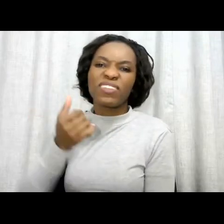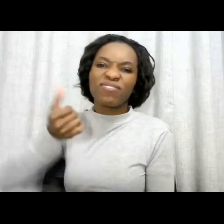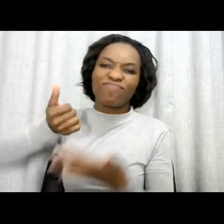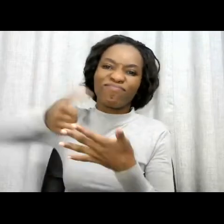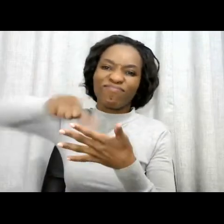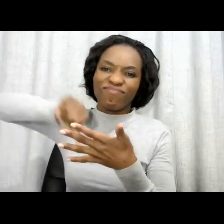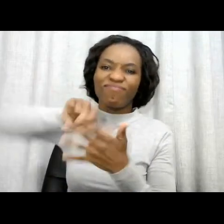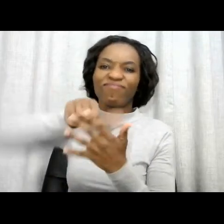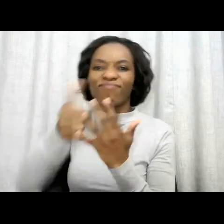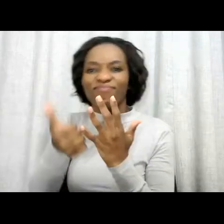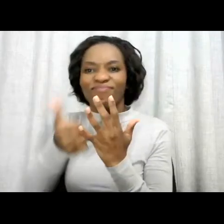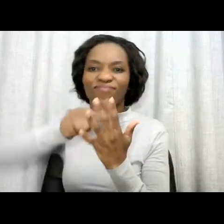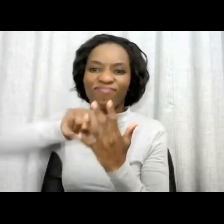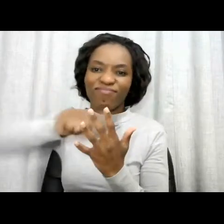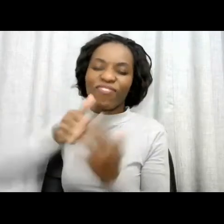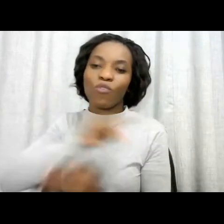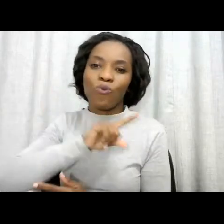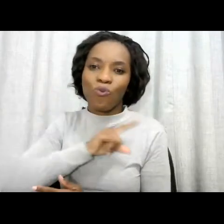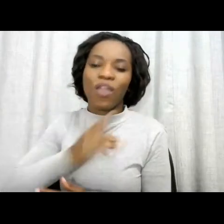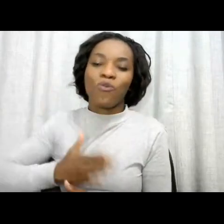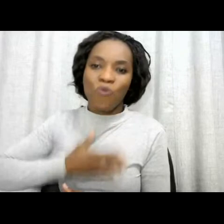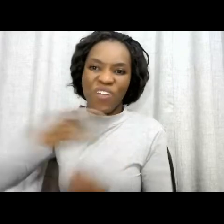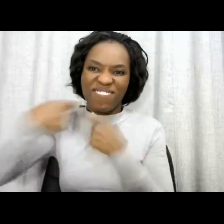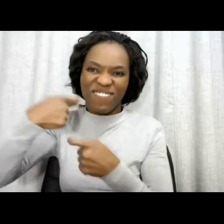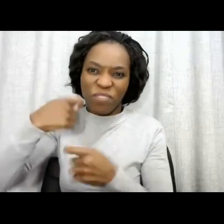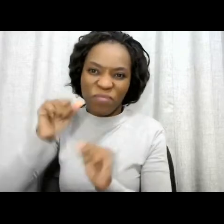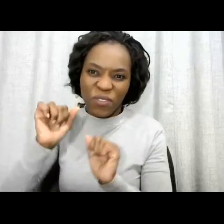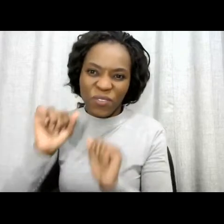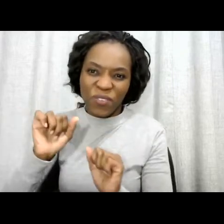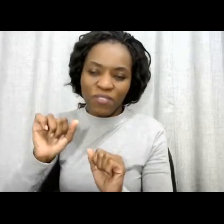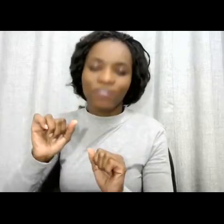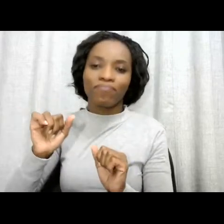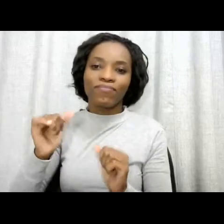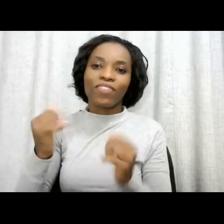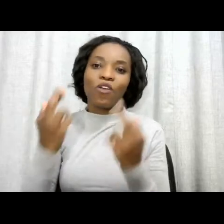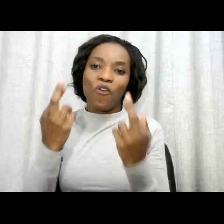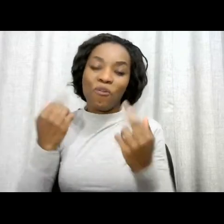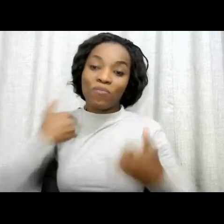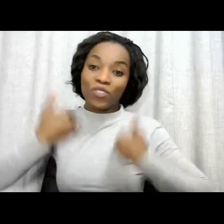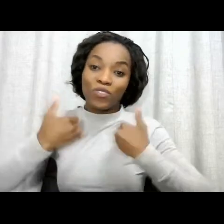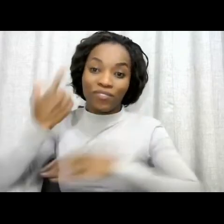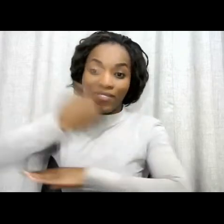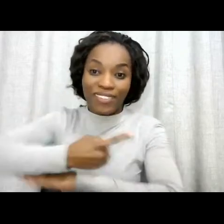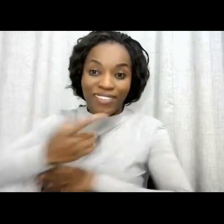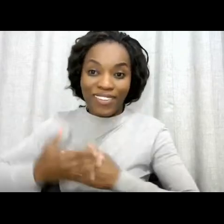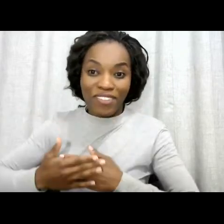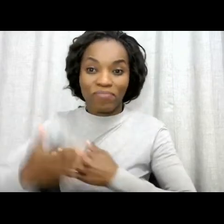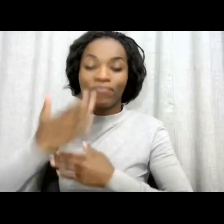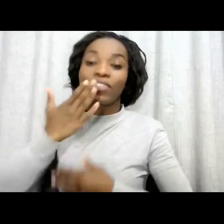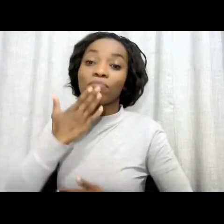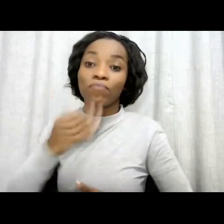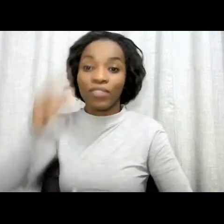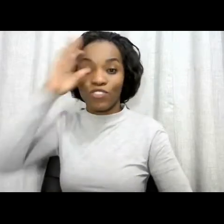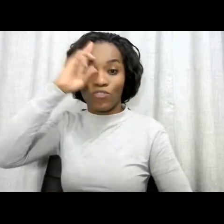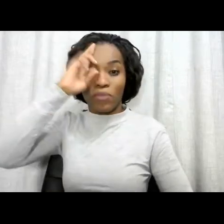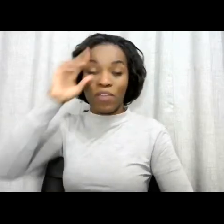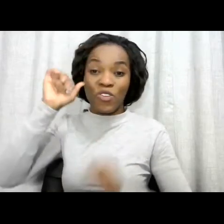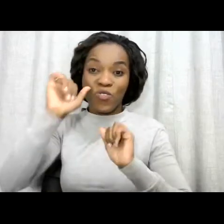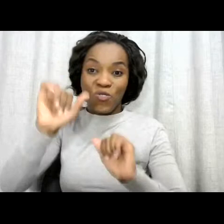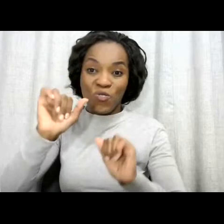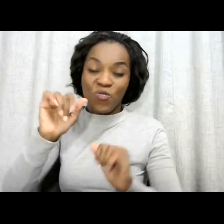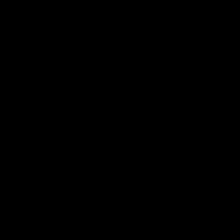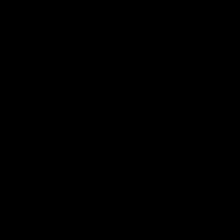greatly appreciate your feedback. We wish you all a good day further. Please, please remember that your tax matters.